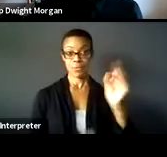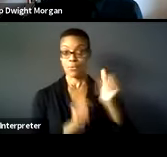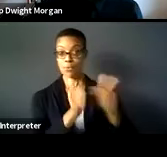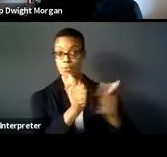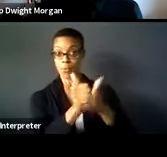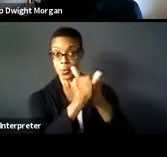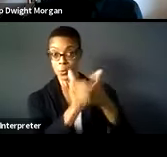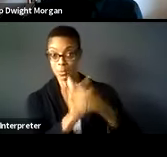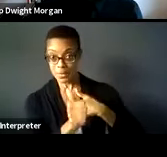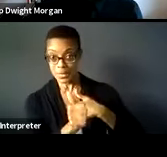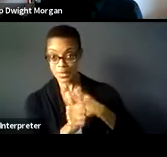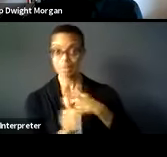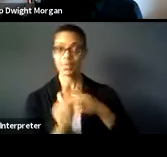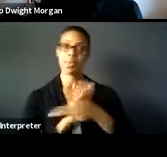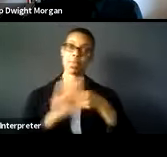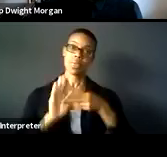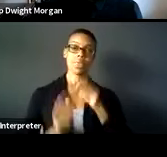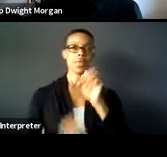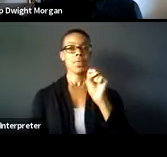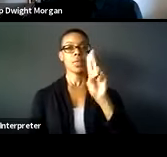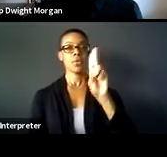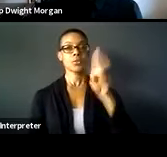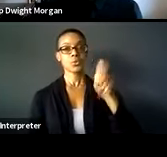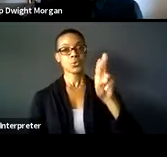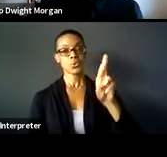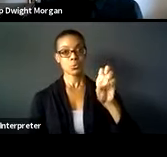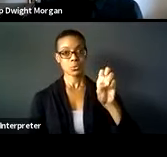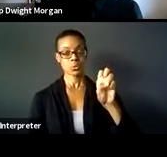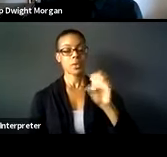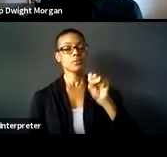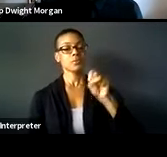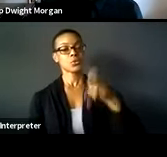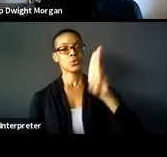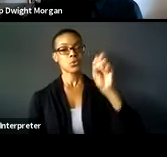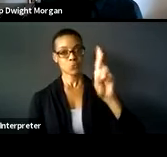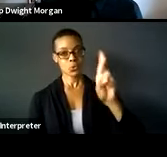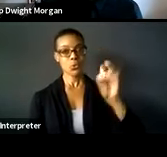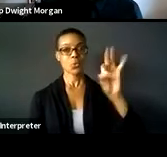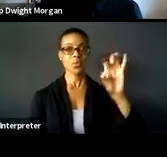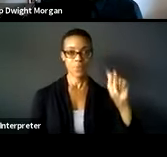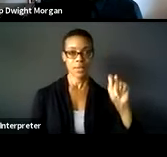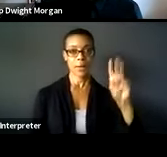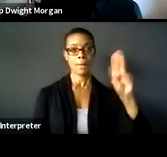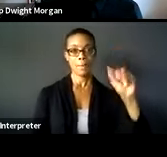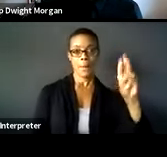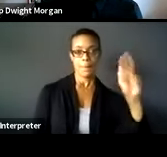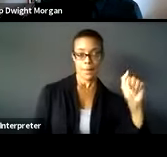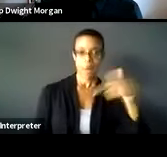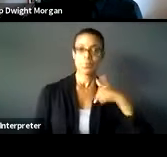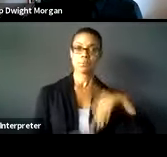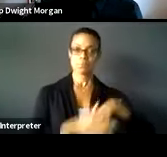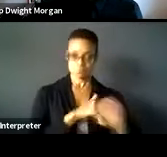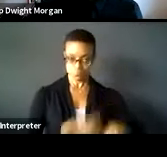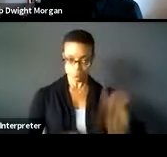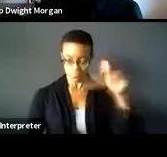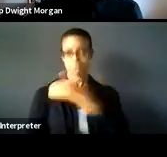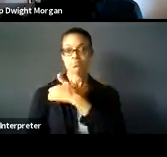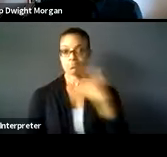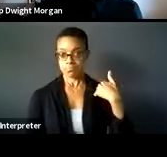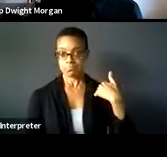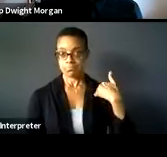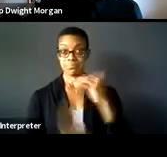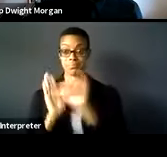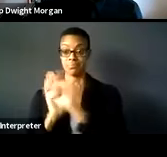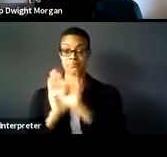me as Superfit Mama. I am born and raised here in Toronto. I identify in many ways.